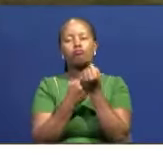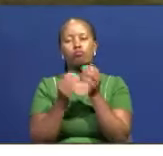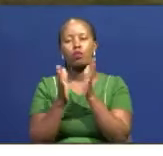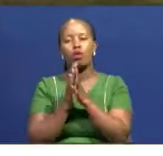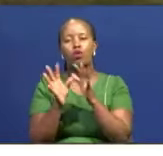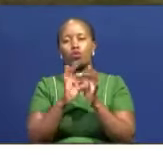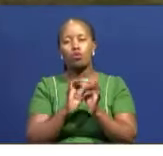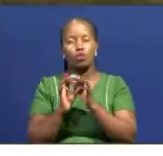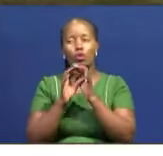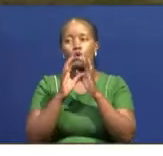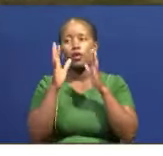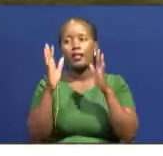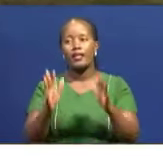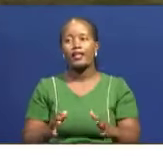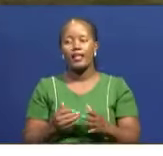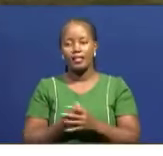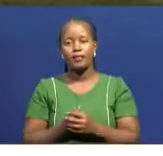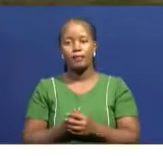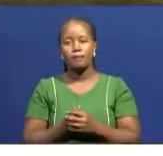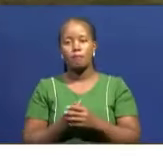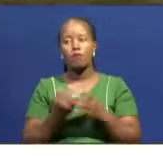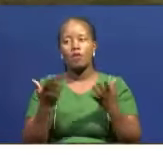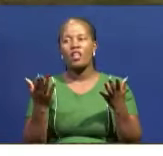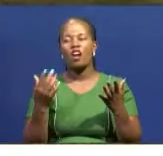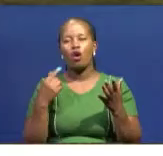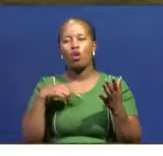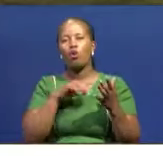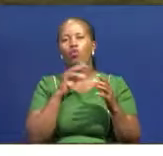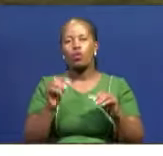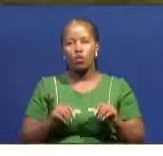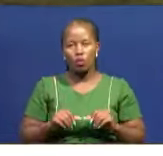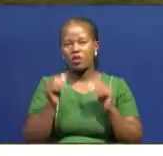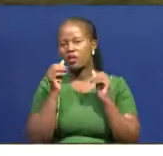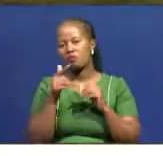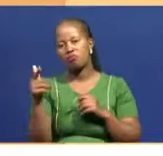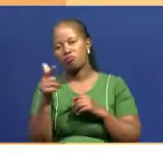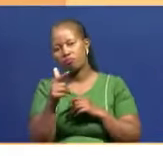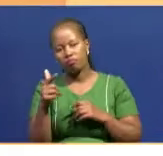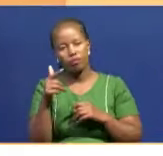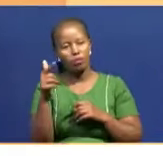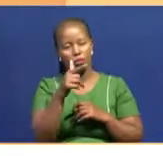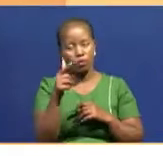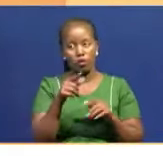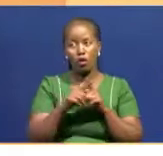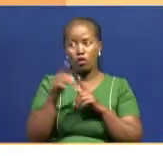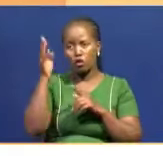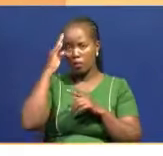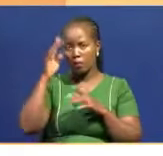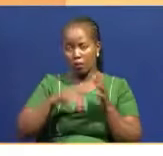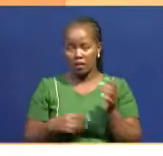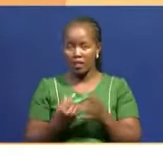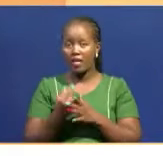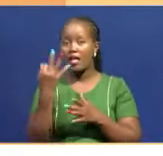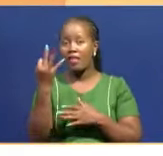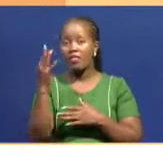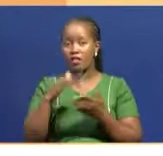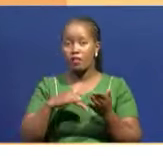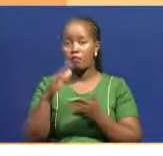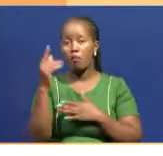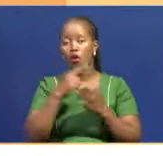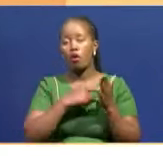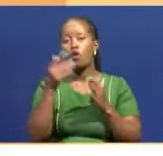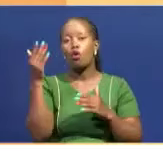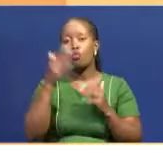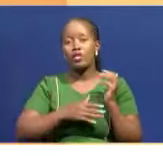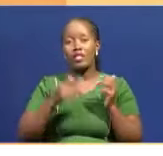tell you that we shall be keeping up with this. And remember, three more weekends of the Rugby Super